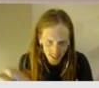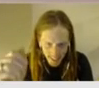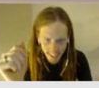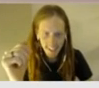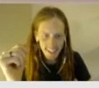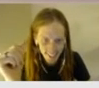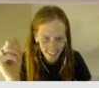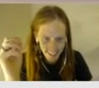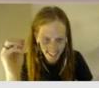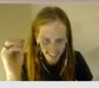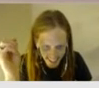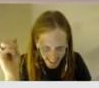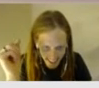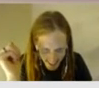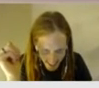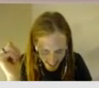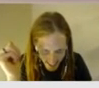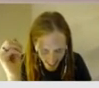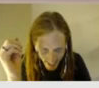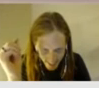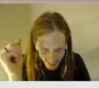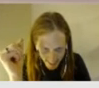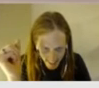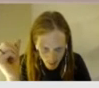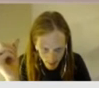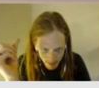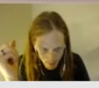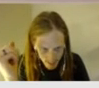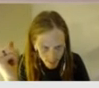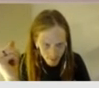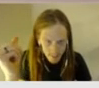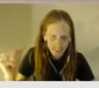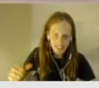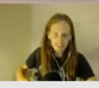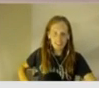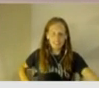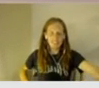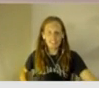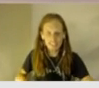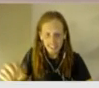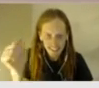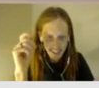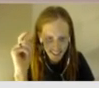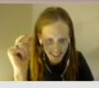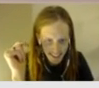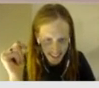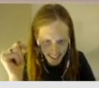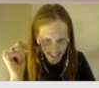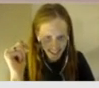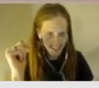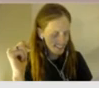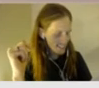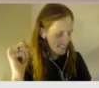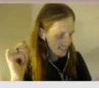He's quick. He's stealthy. He could be a very good street photographer. Yeah. It was impressive. Yeah. So coming from a news background, you